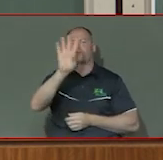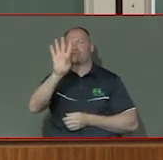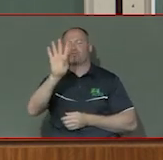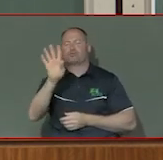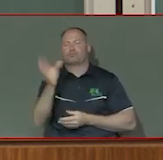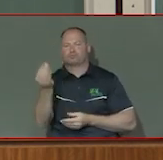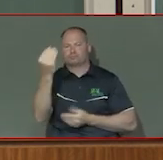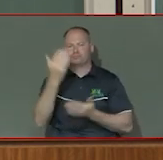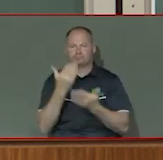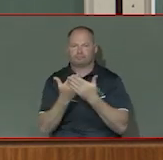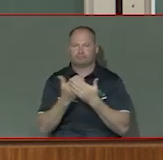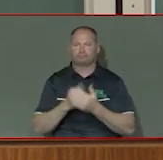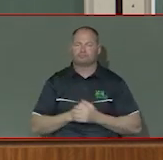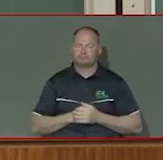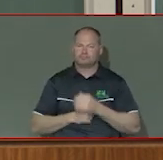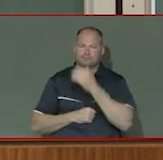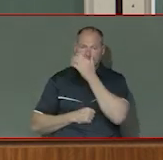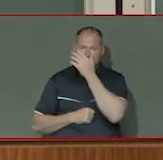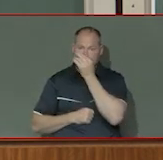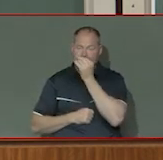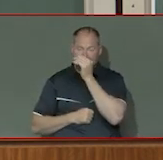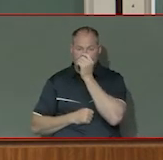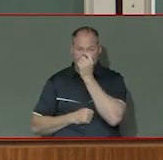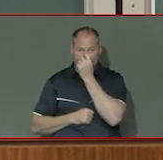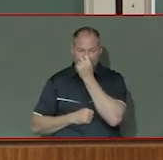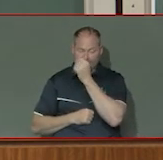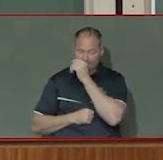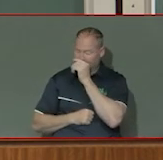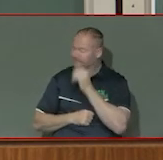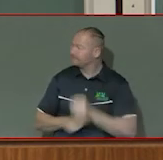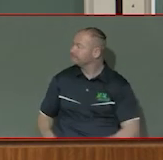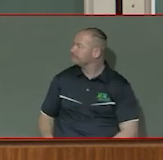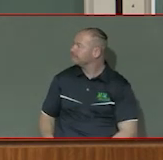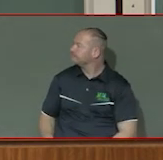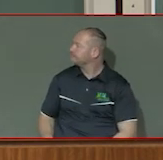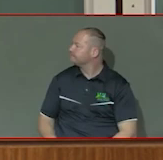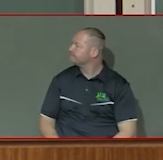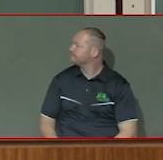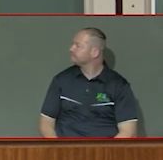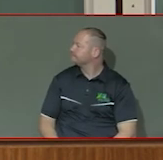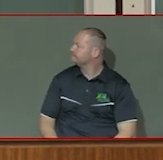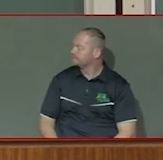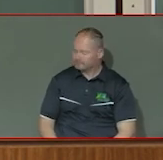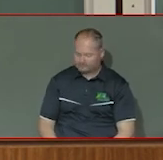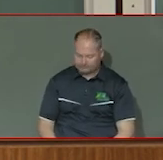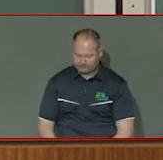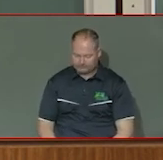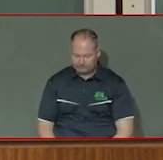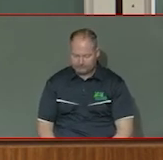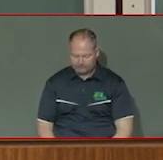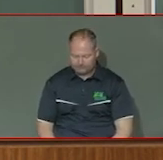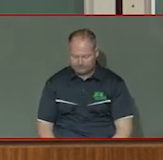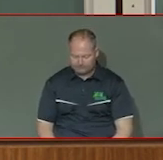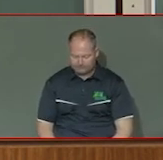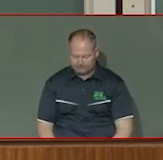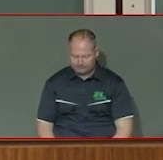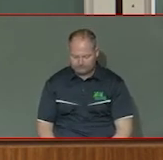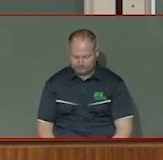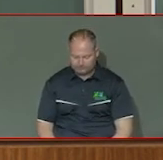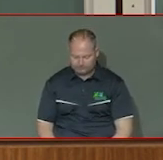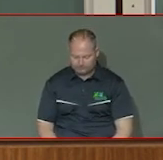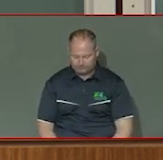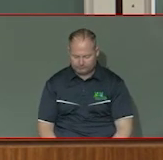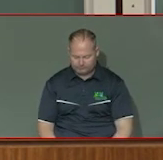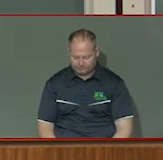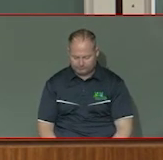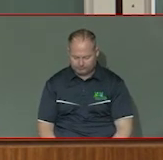cos of 54 degrees is an angle in the diagram, plus 30 degrees is a special angle. So if